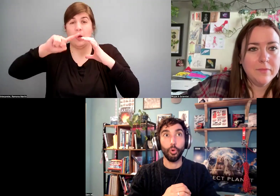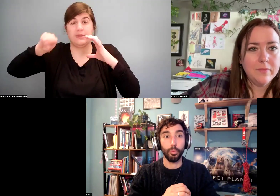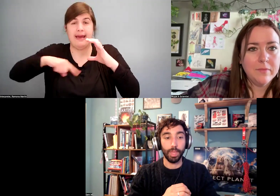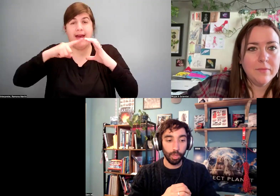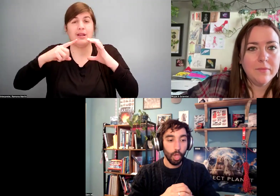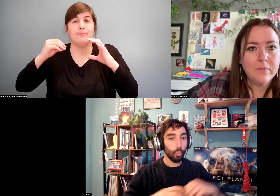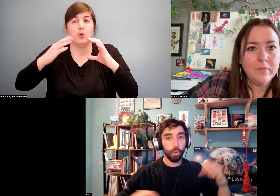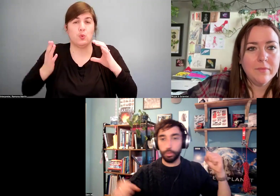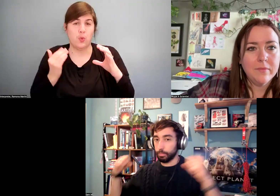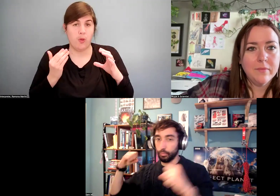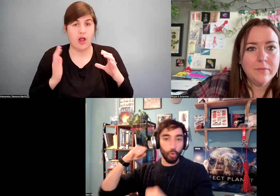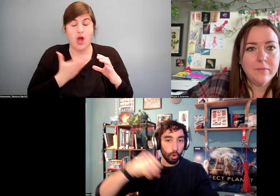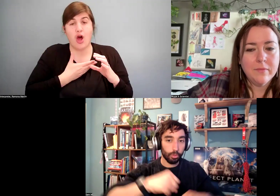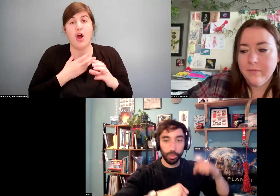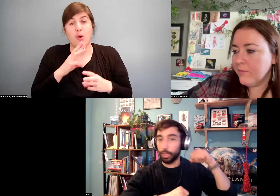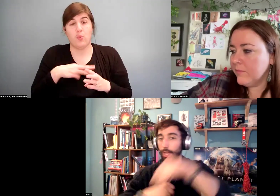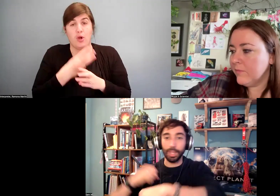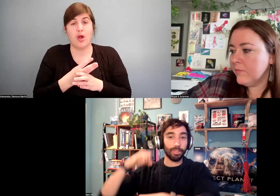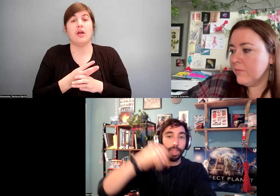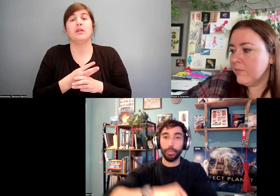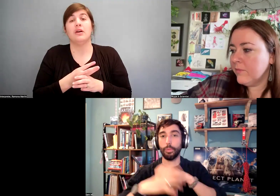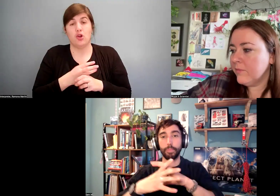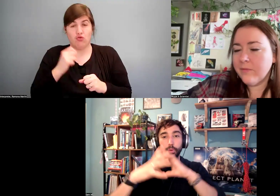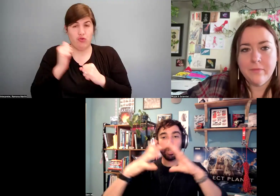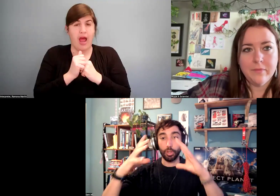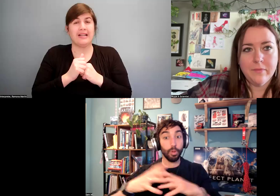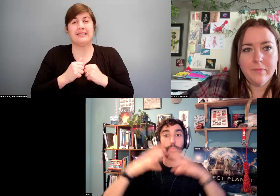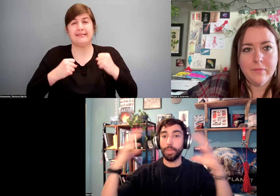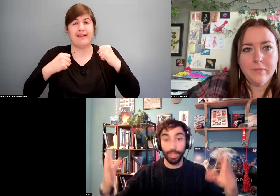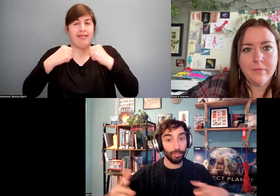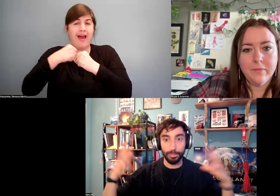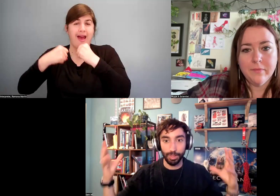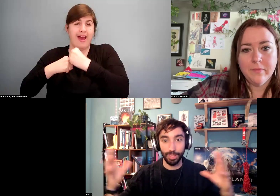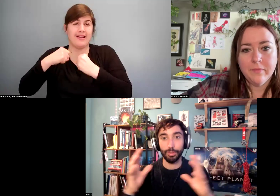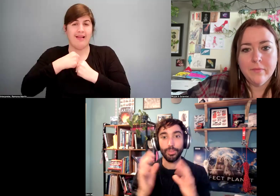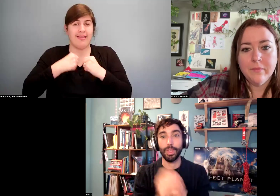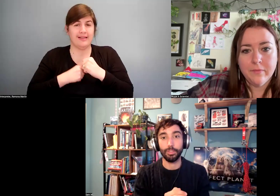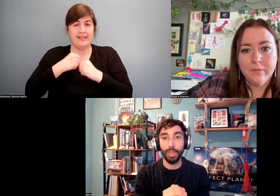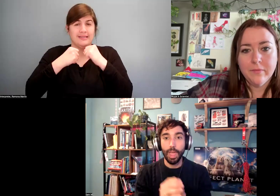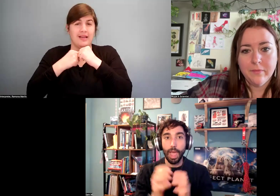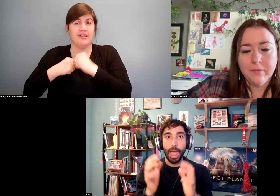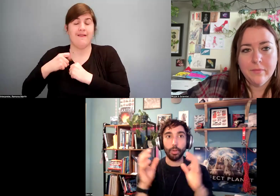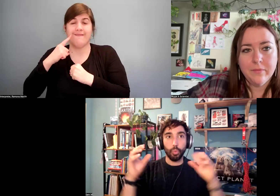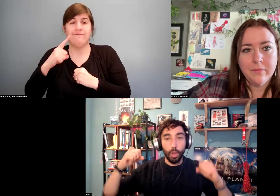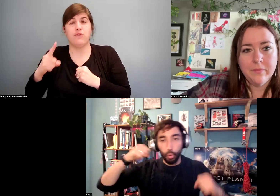was forming, was rocks colliding together and building up over millions and millions of years. And where all of